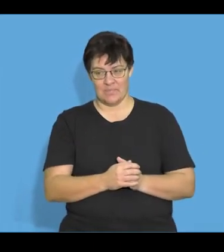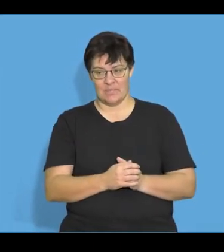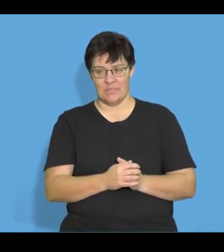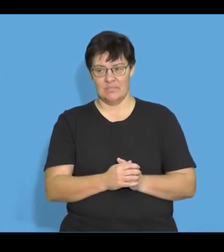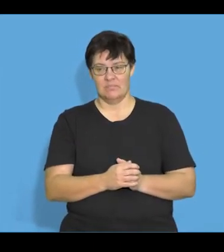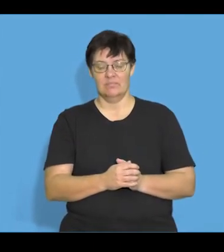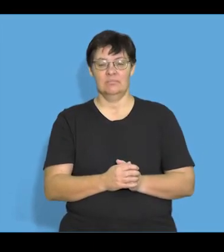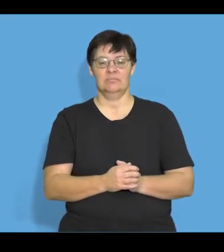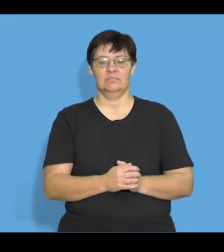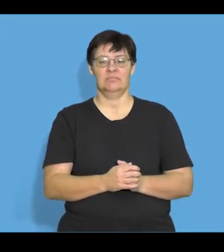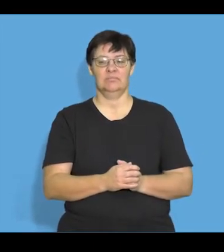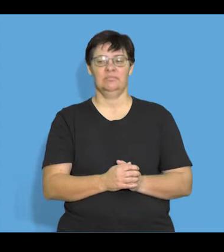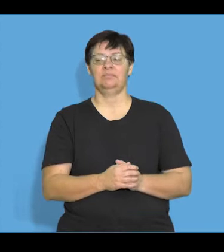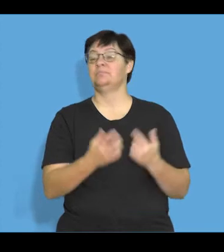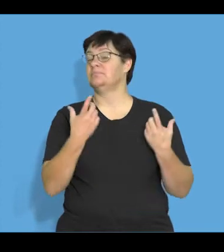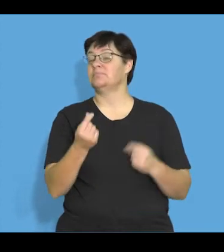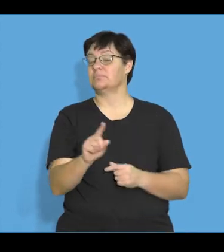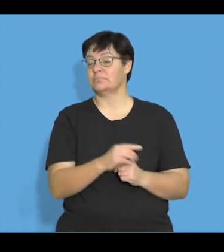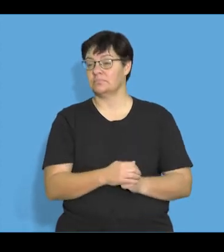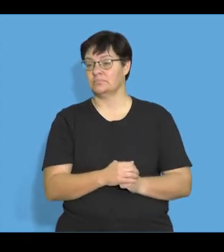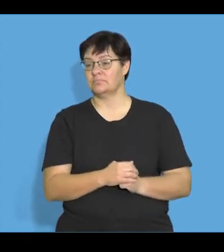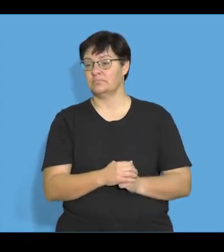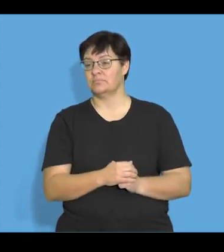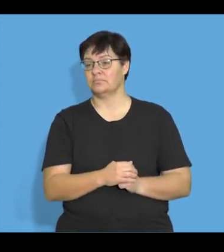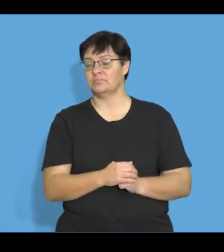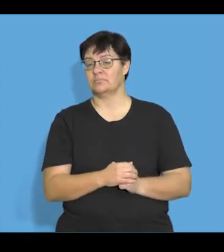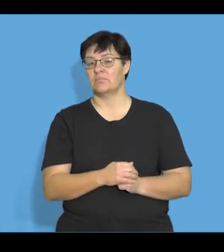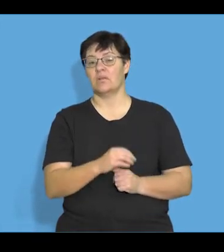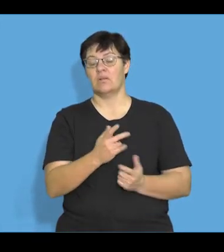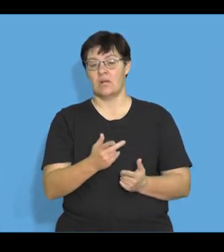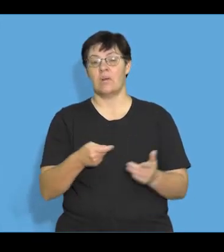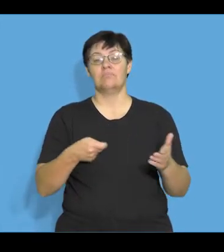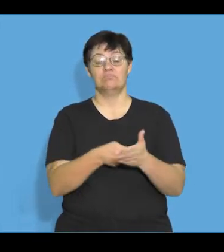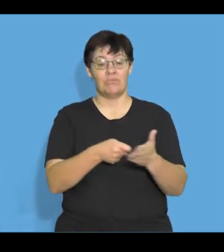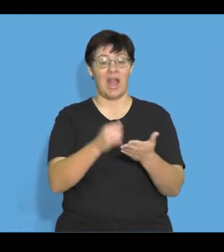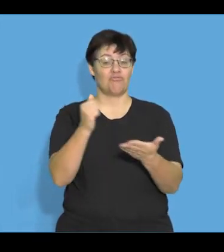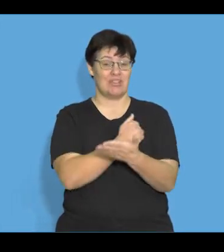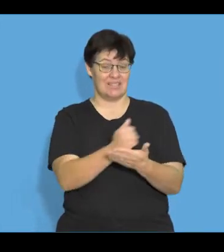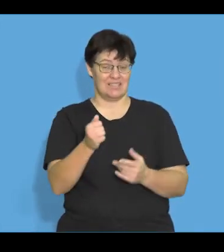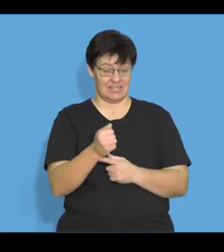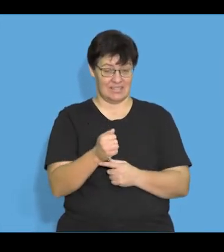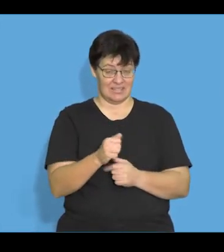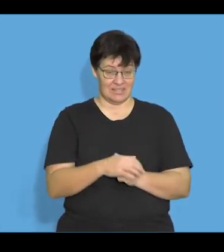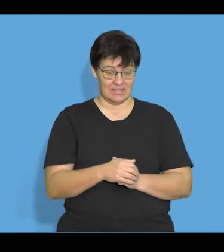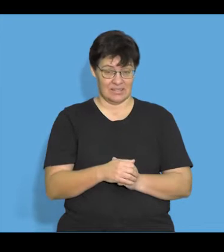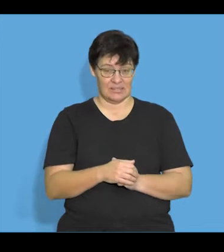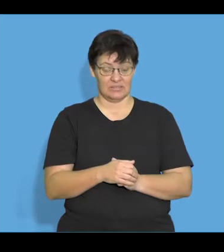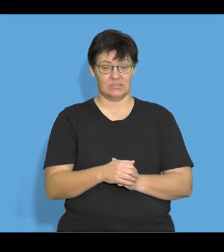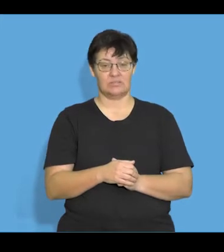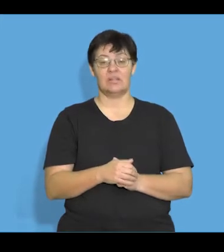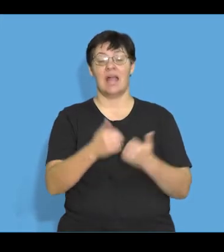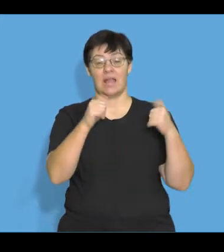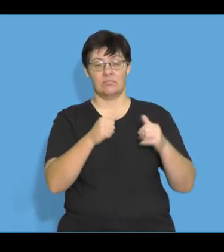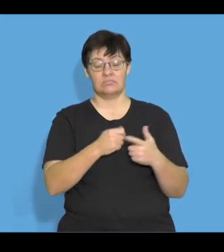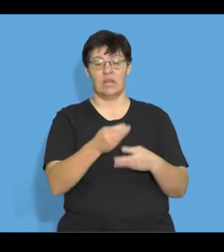Here we go. We're doing bought merchandise on credit, right? Account debited will be